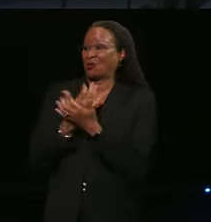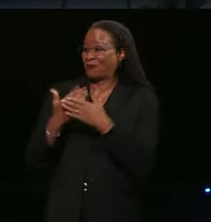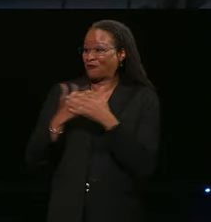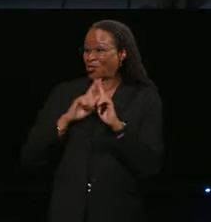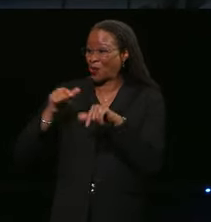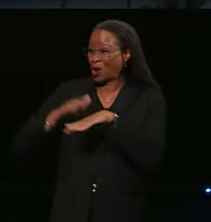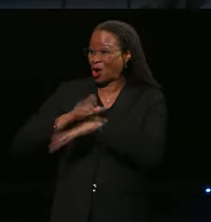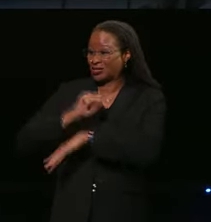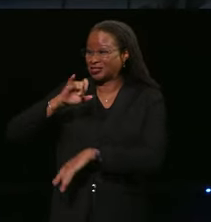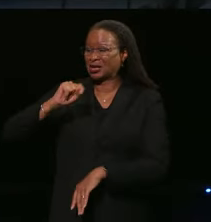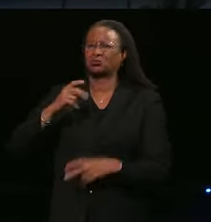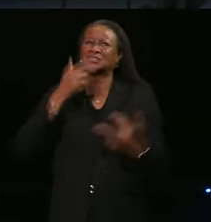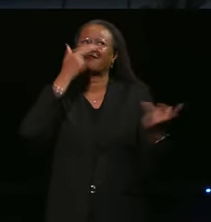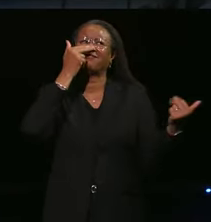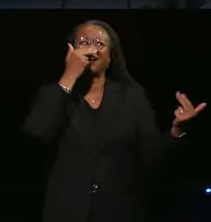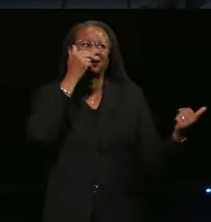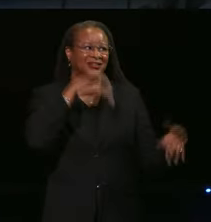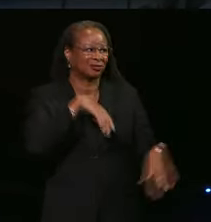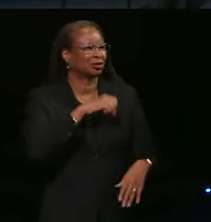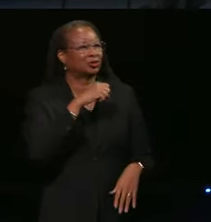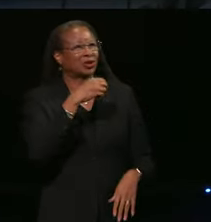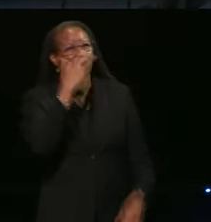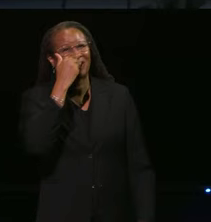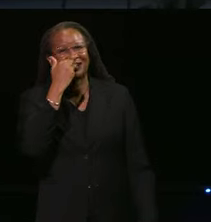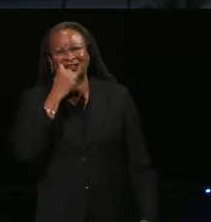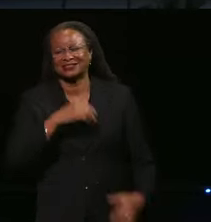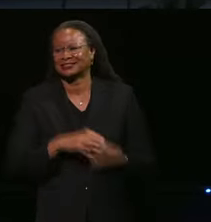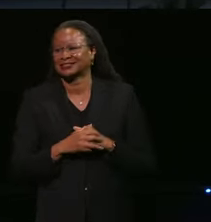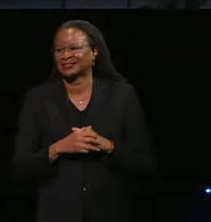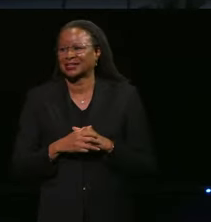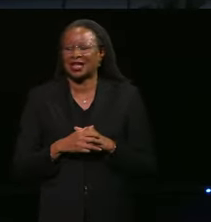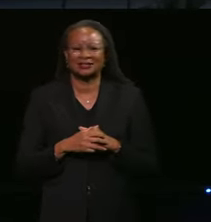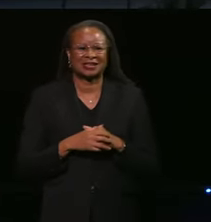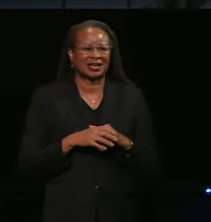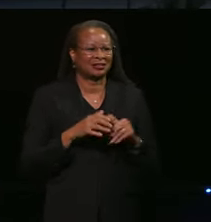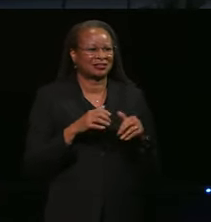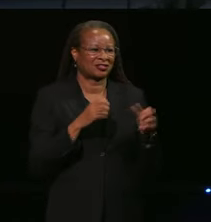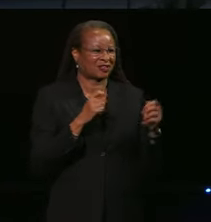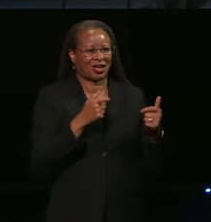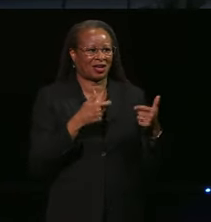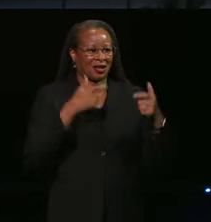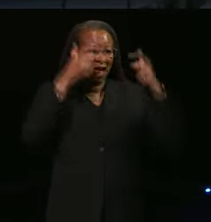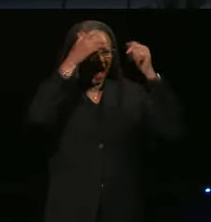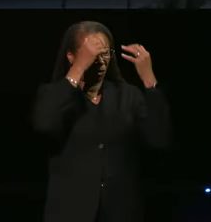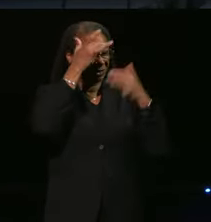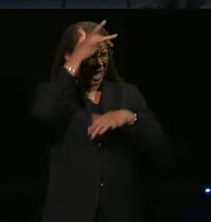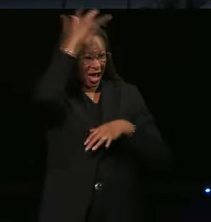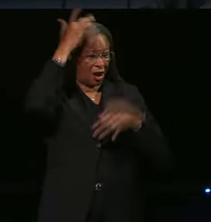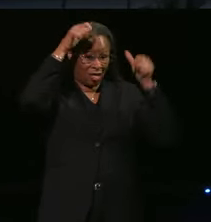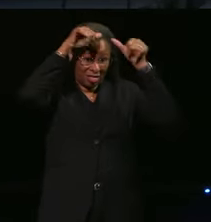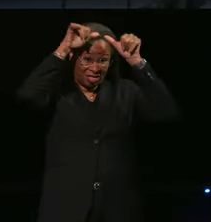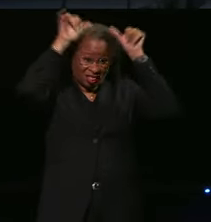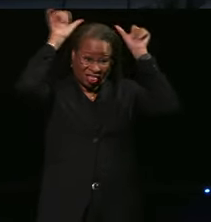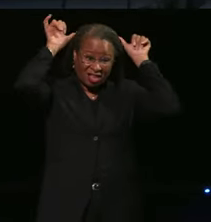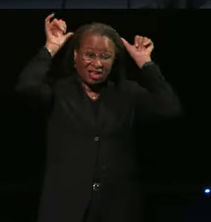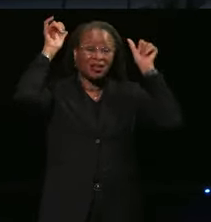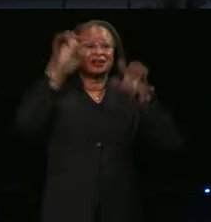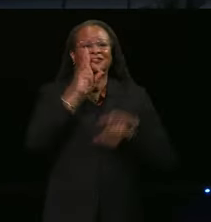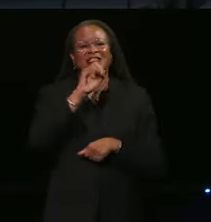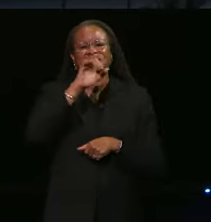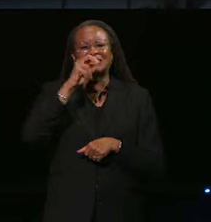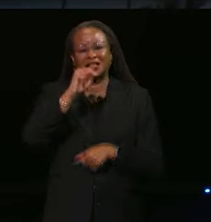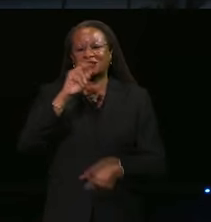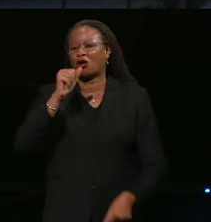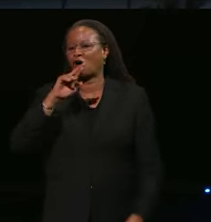funny, wasn't it? Yeah, it was very funny. I bet that was a really fun There was a receding hairline on Dylan Arnold, who plays